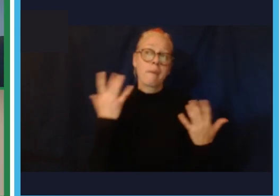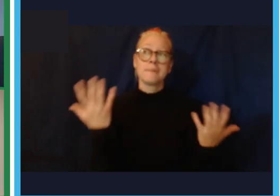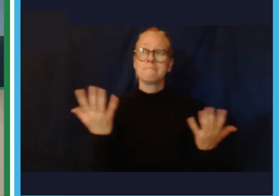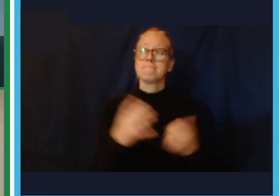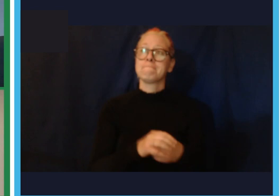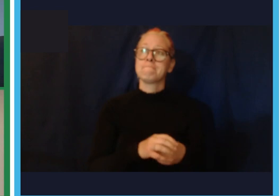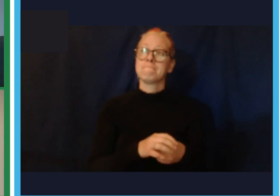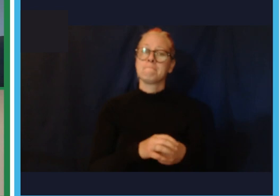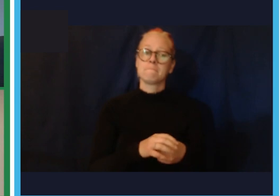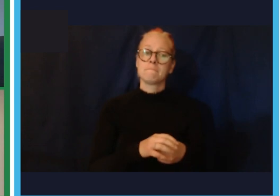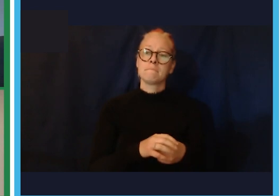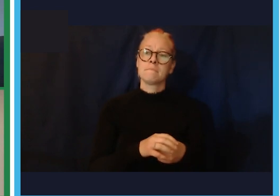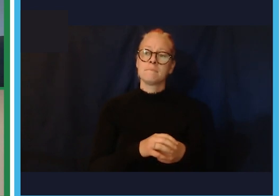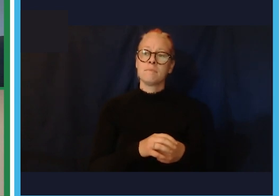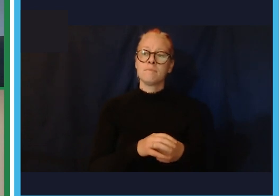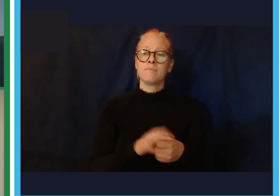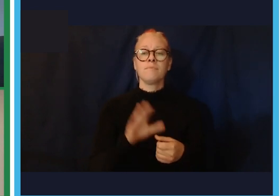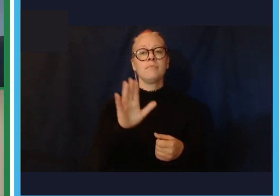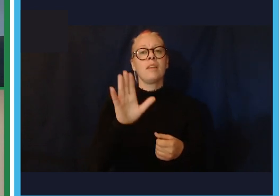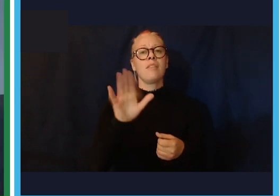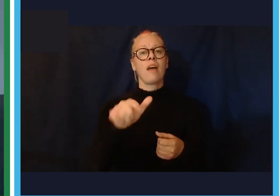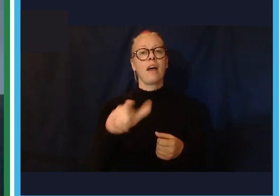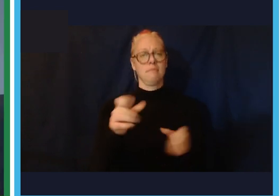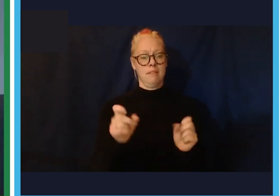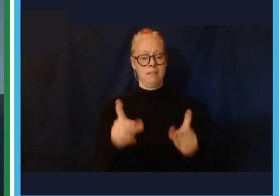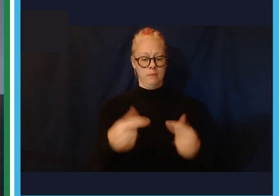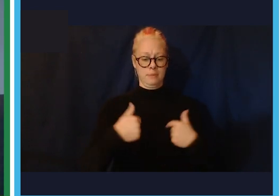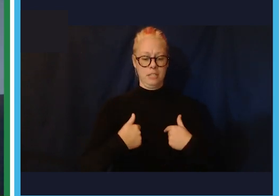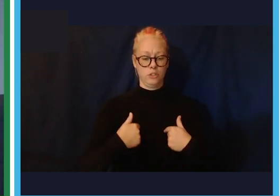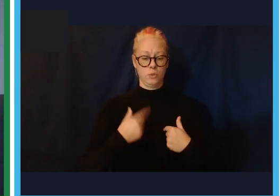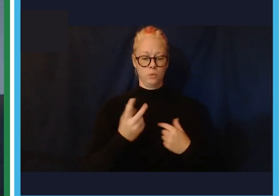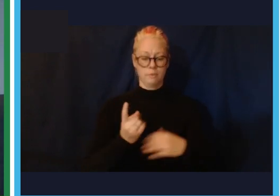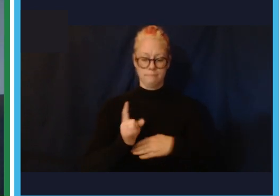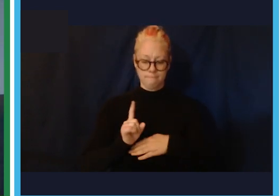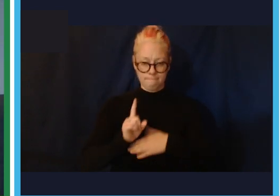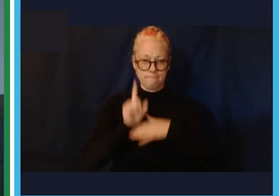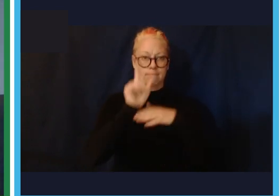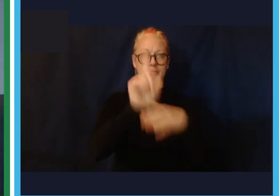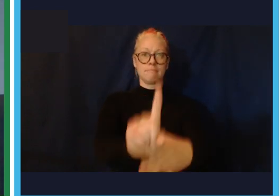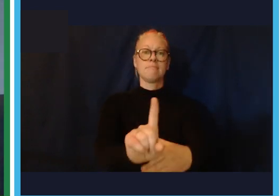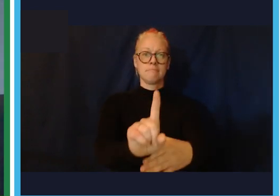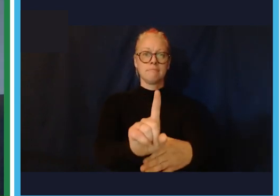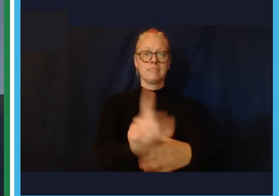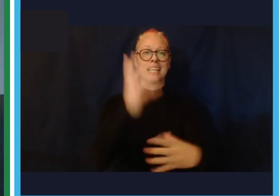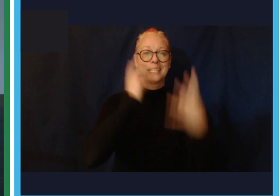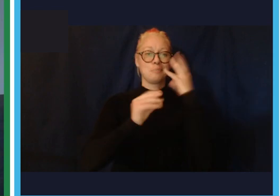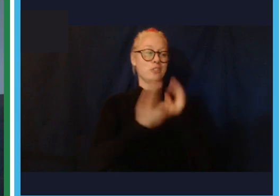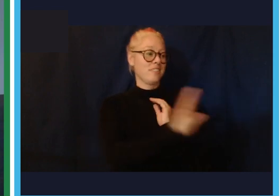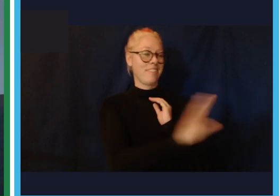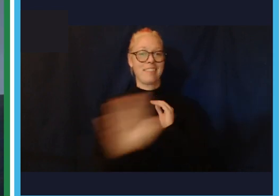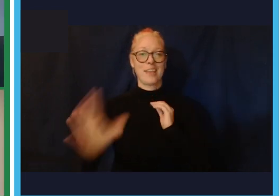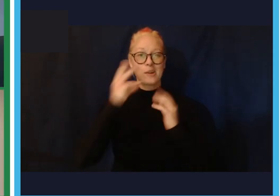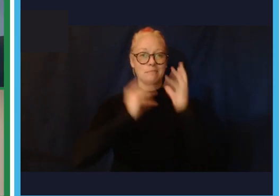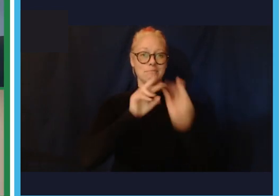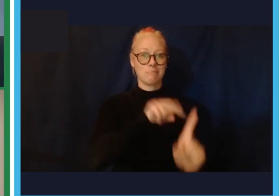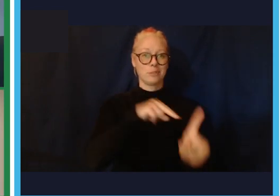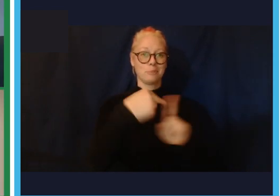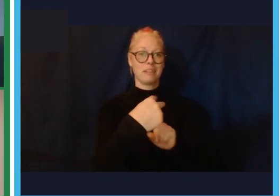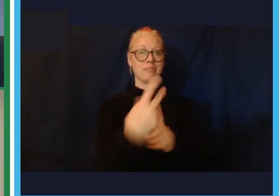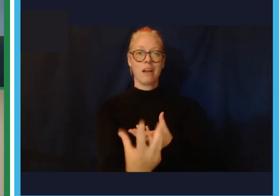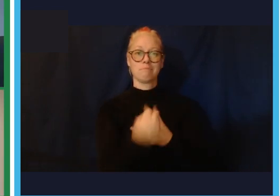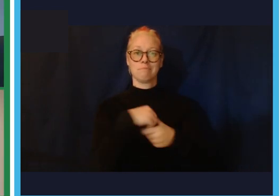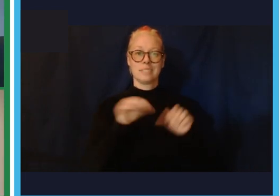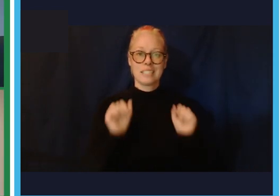really understand what is kind of needed from my perspective so I